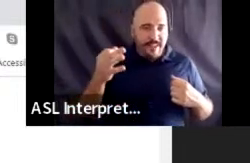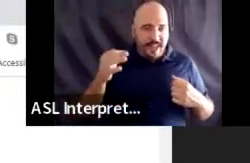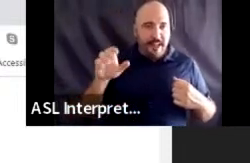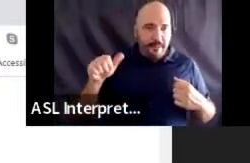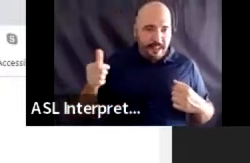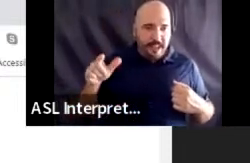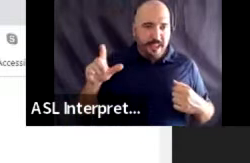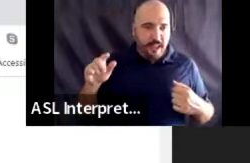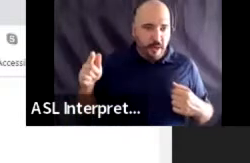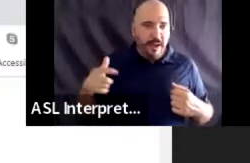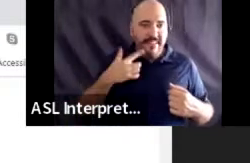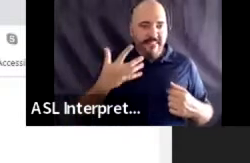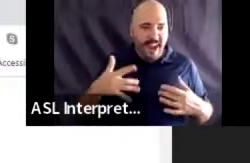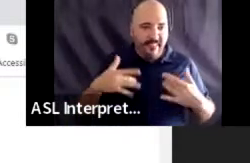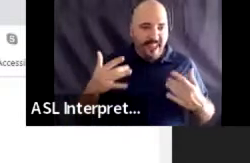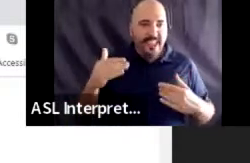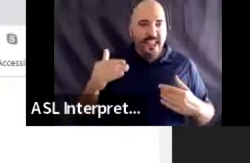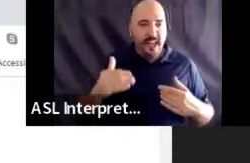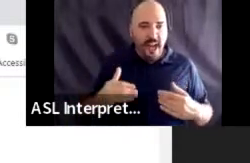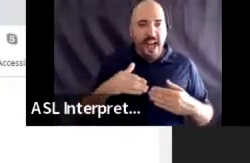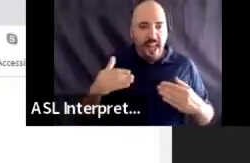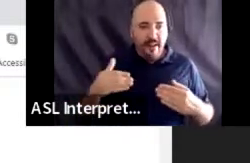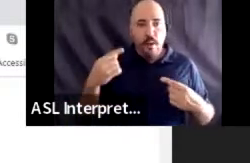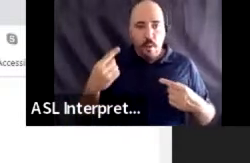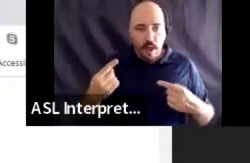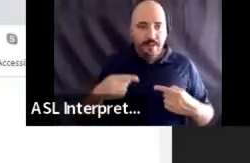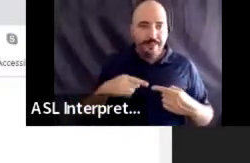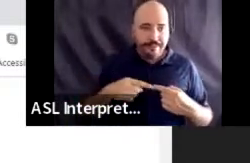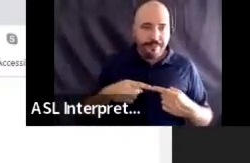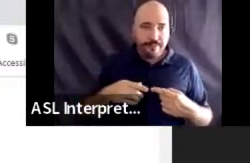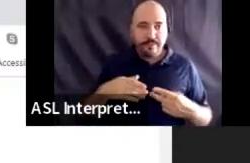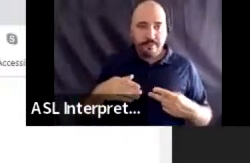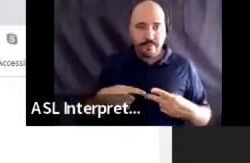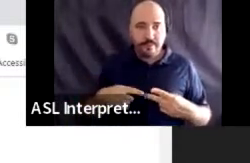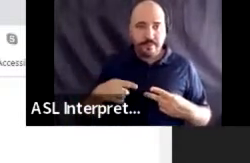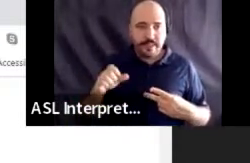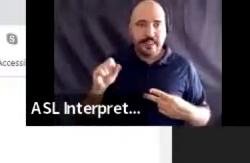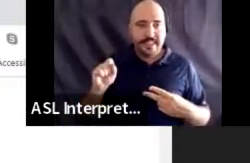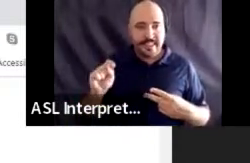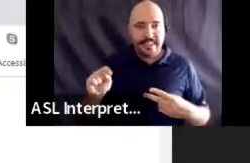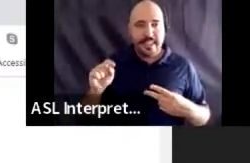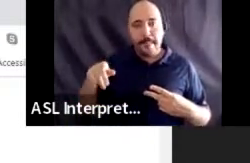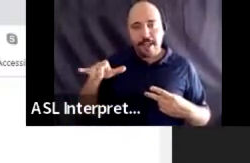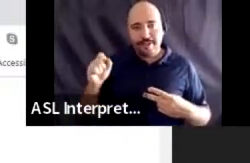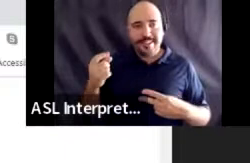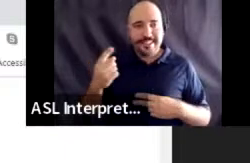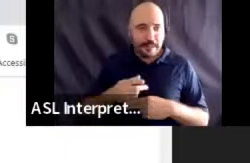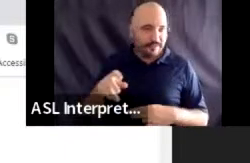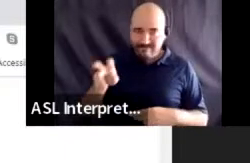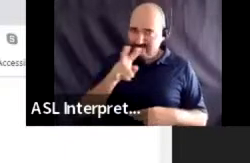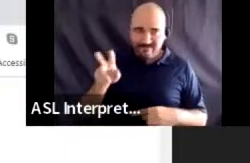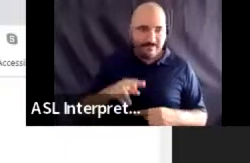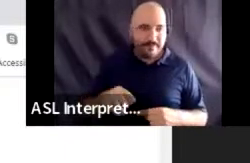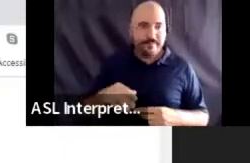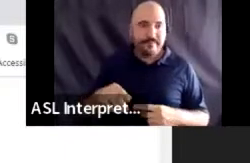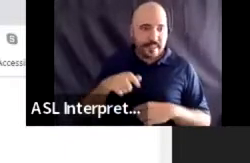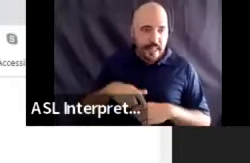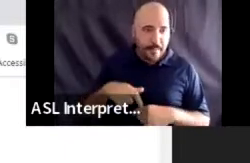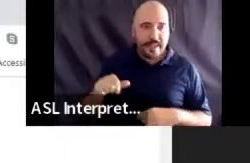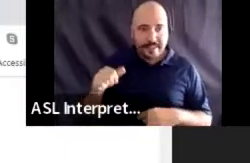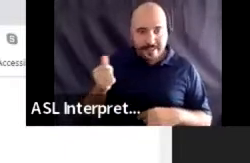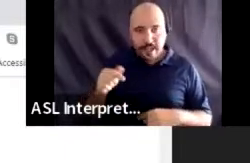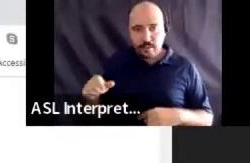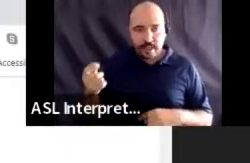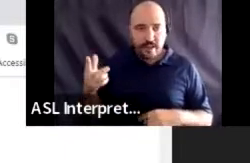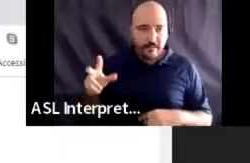2021. 5 events scheduled. Heading level 4. 1. Heading level 4. St. Patrick's Day Parade. Start 10 a.m. and 11:30 a.m. Event